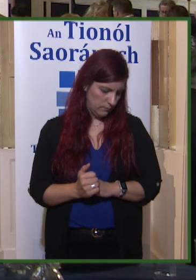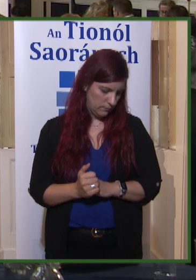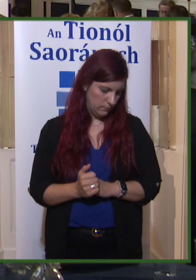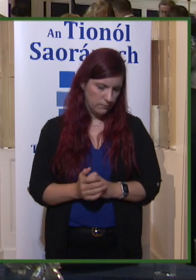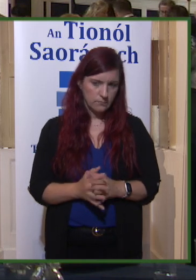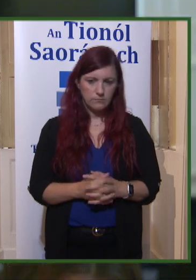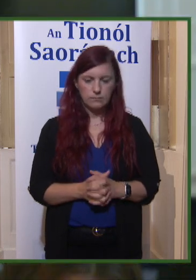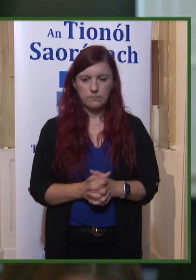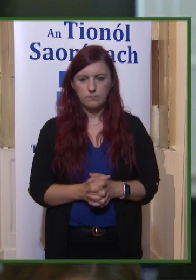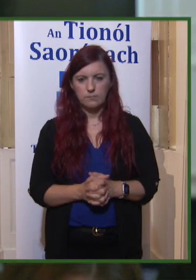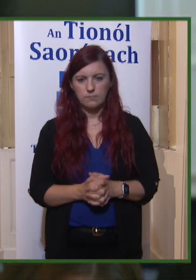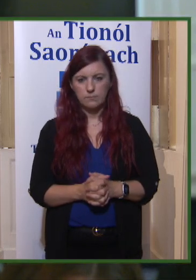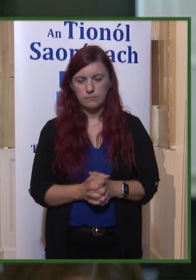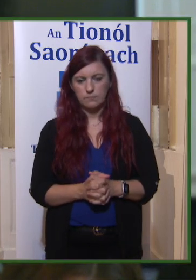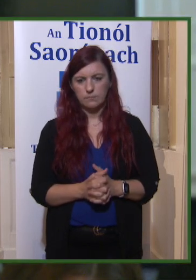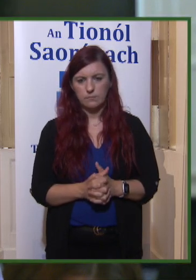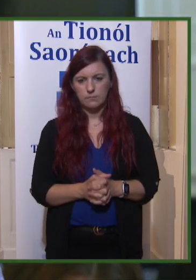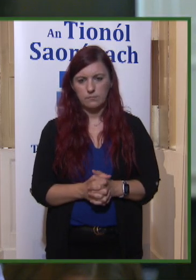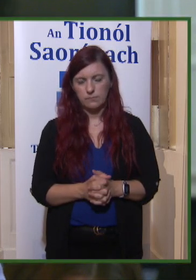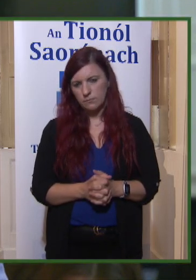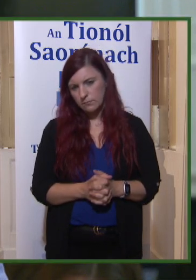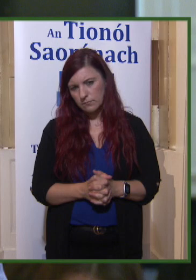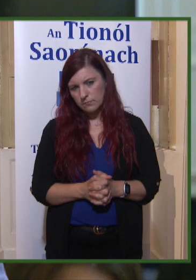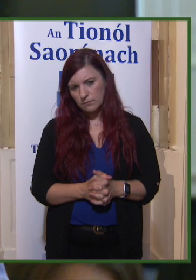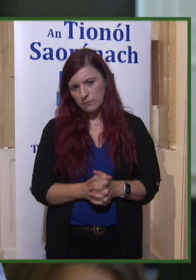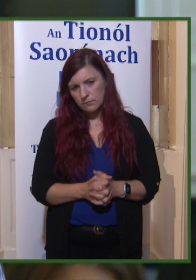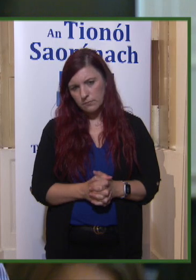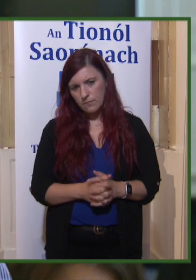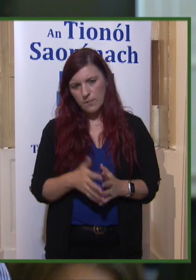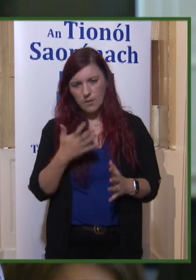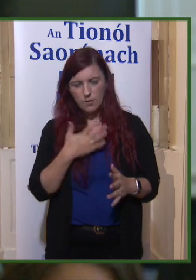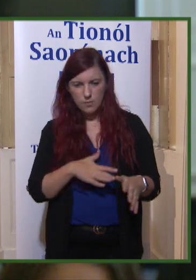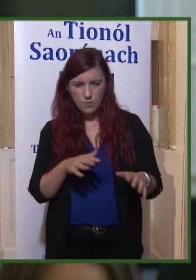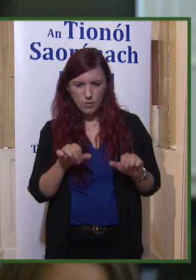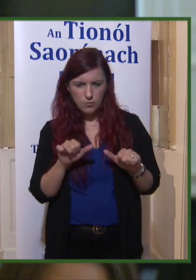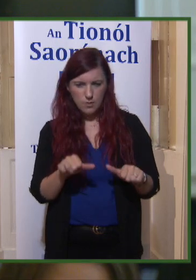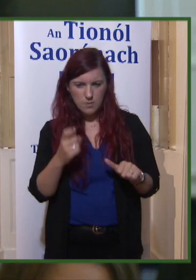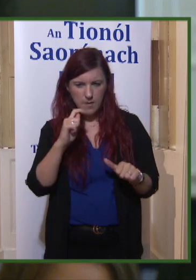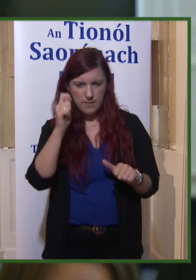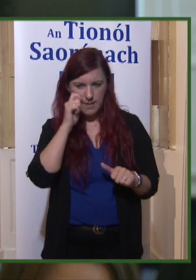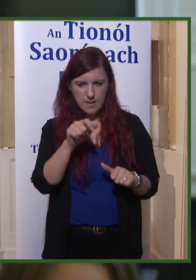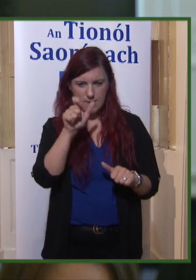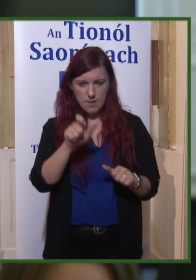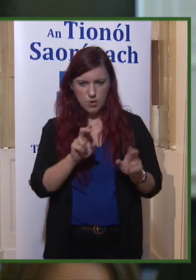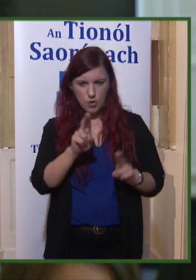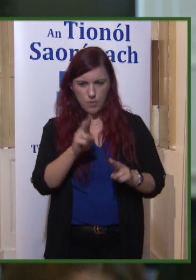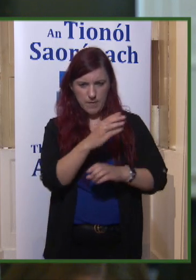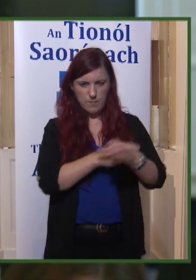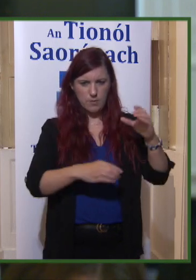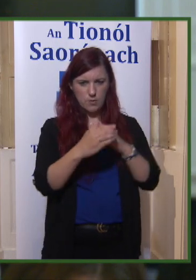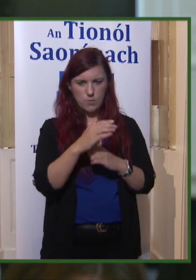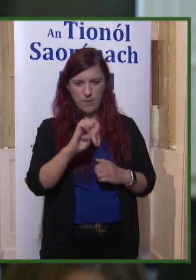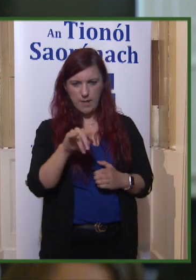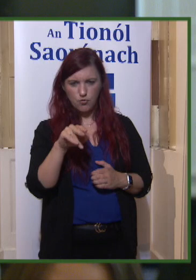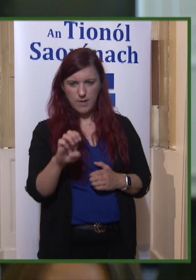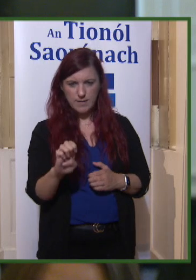on? No, just to say, I just want to agree with Shifra. I think citizens should be replaced by electorate, and I think there is a